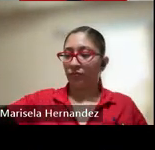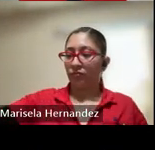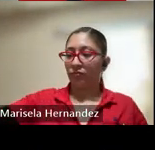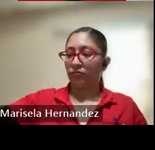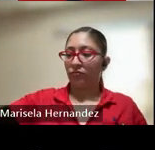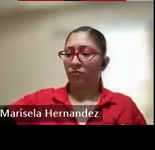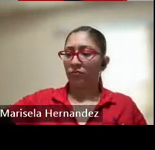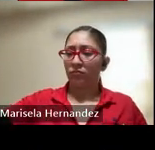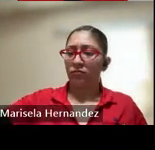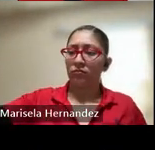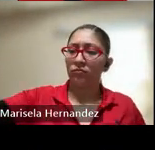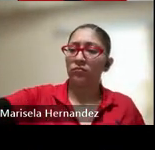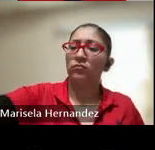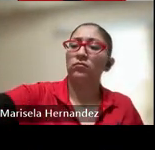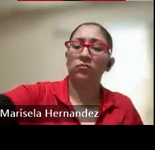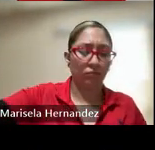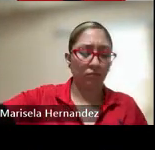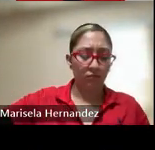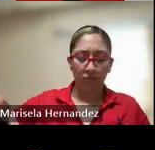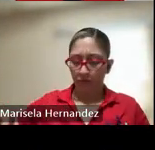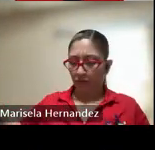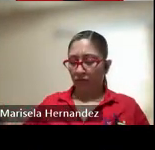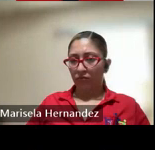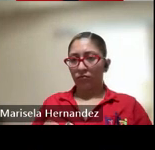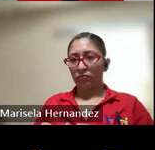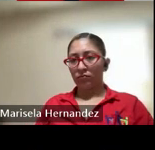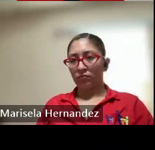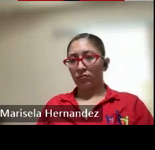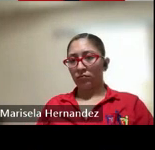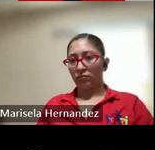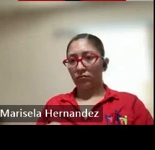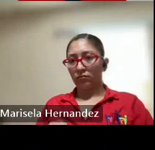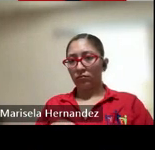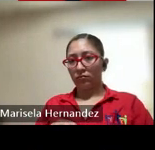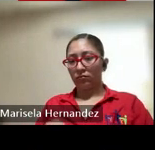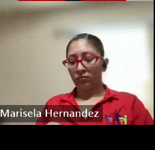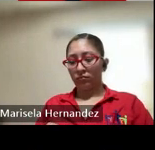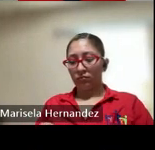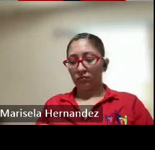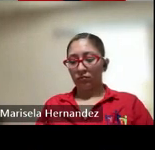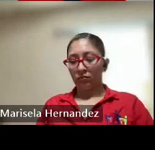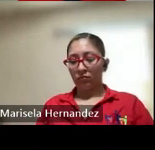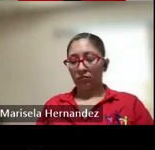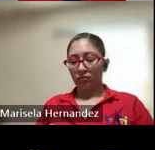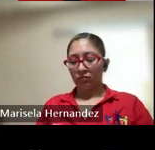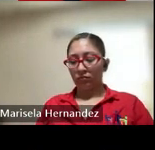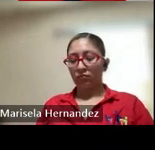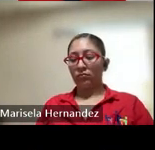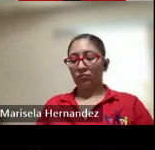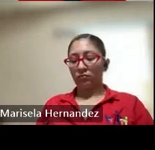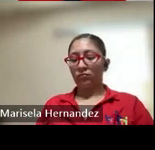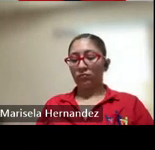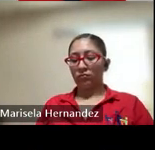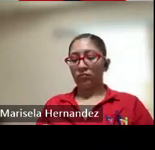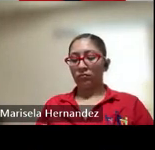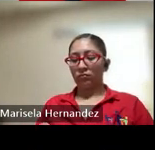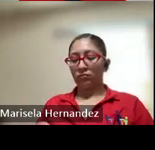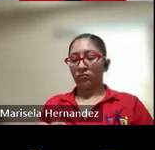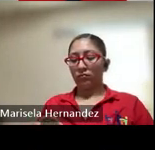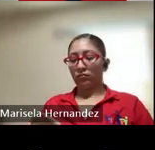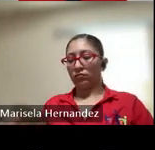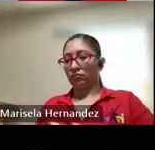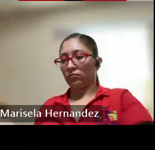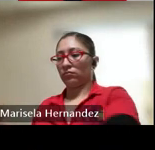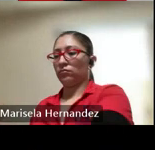In the FY26 budget, particularly if this administration gets a second term, I would like to see a better balance around